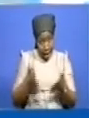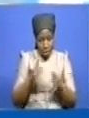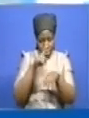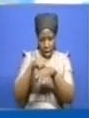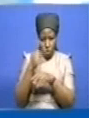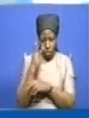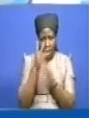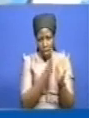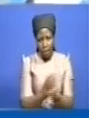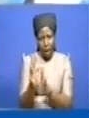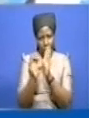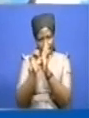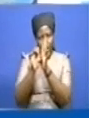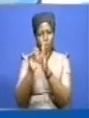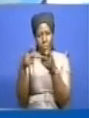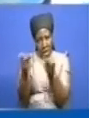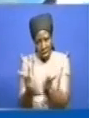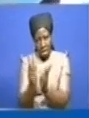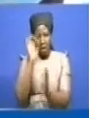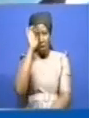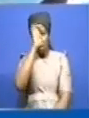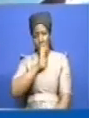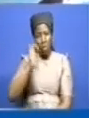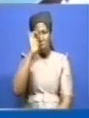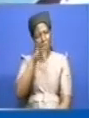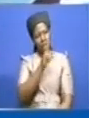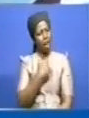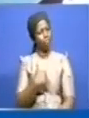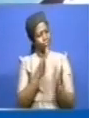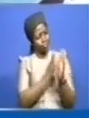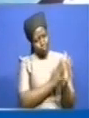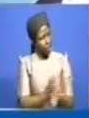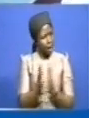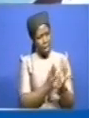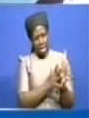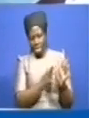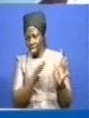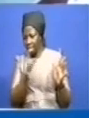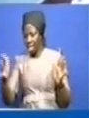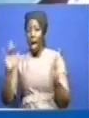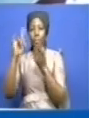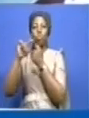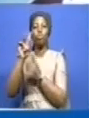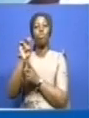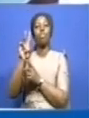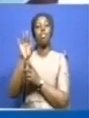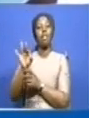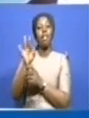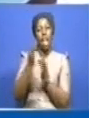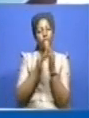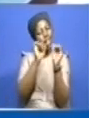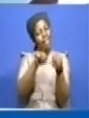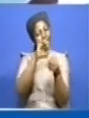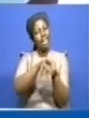plans, even places like Europe, there are those planning all the way up to 2023 and so on. So if we can get them